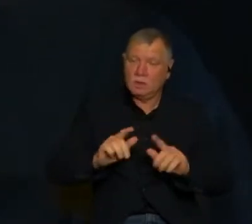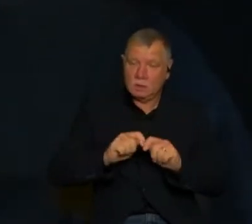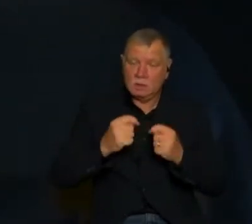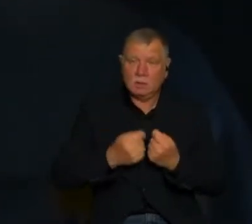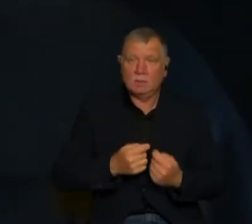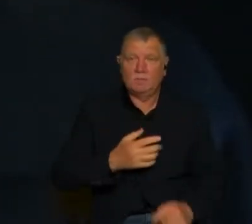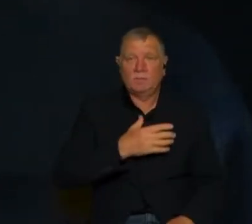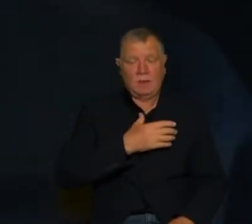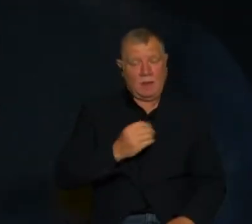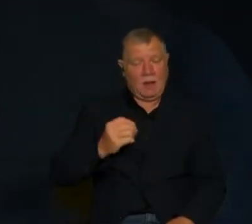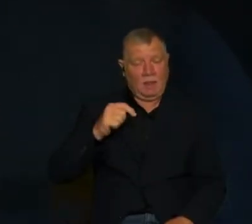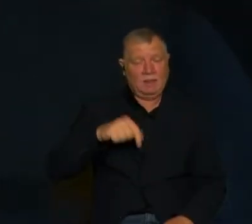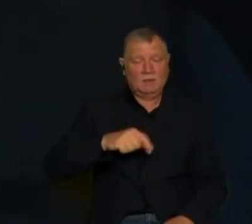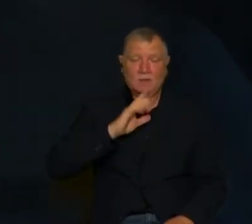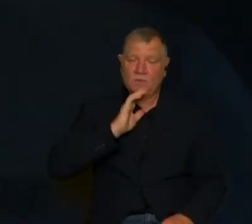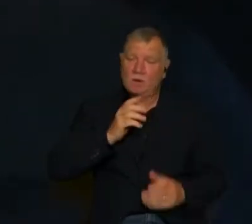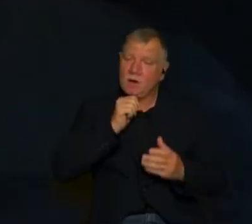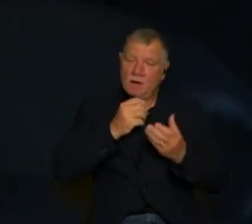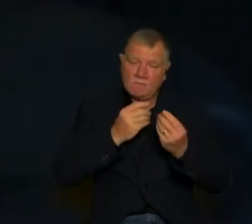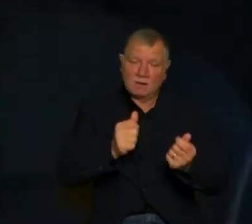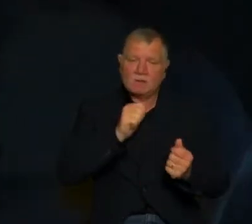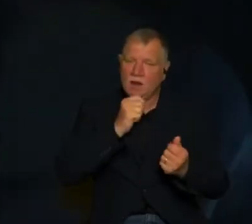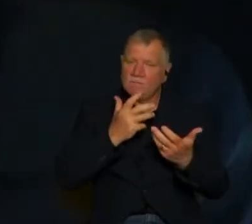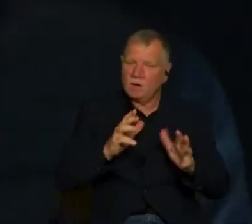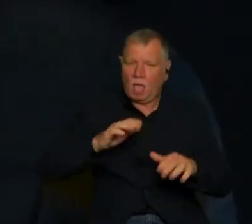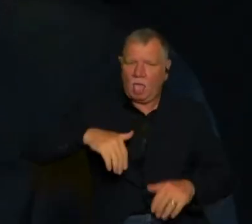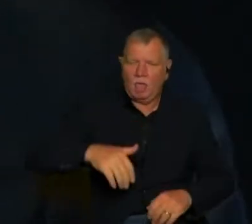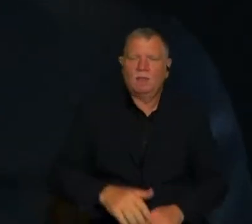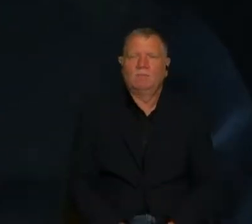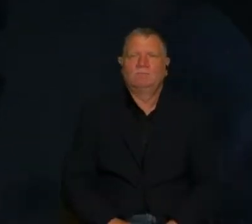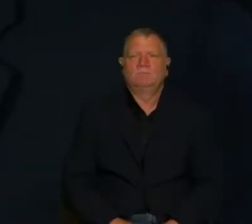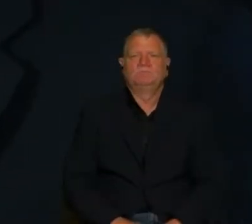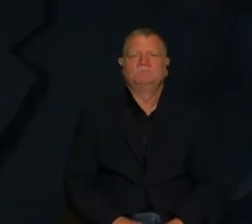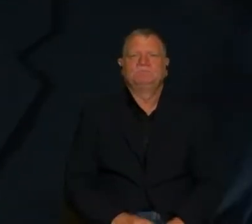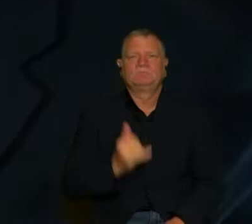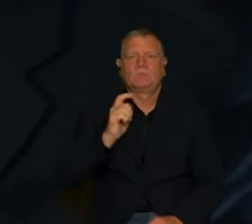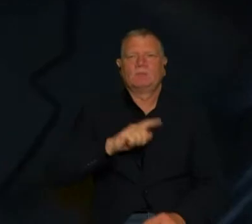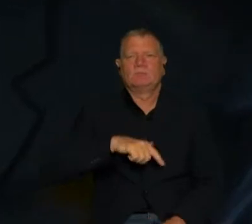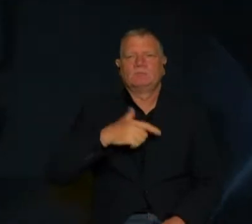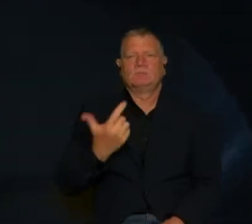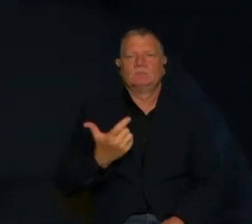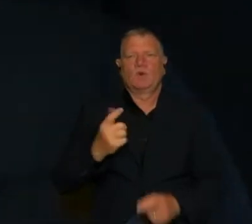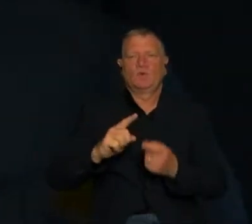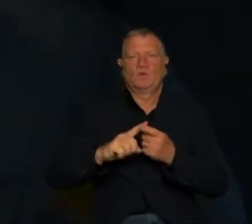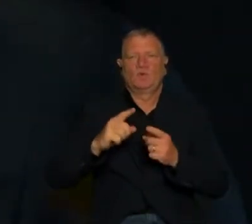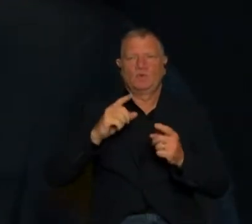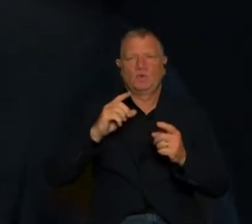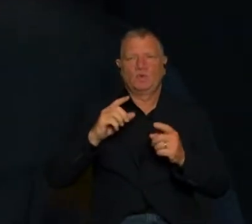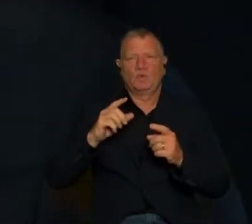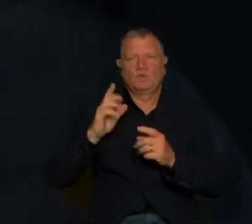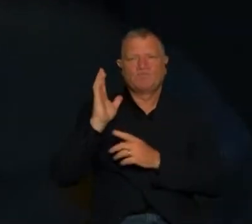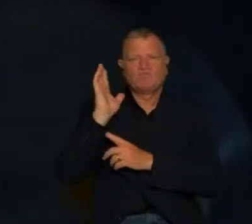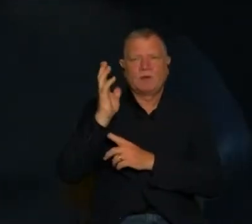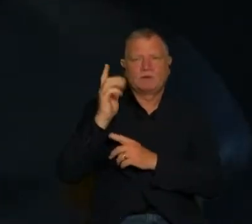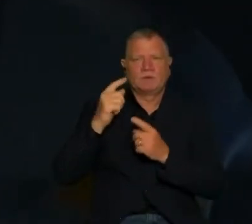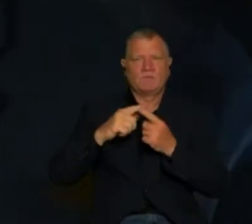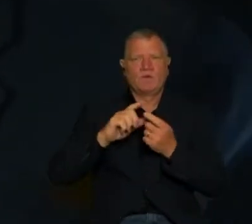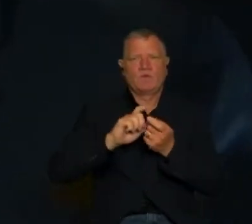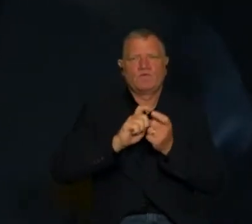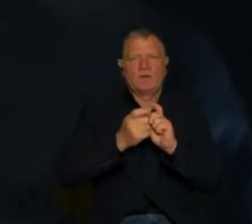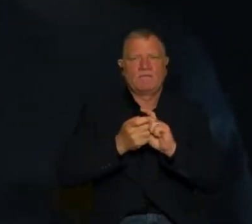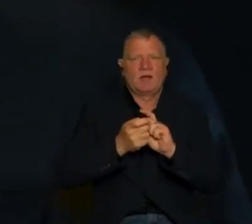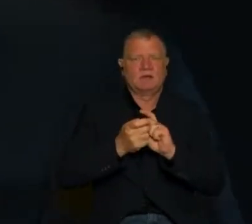they've been very effective, and they're not quite done yet. So why don't we turn to the presentation of the